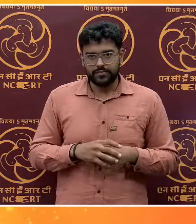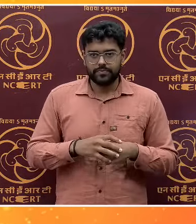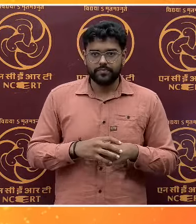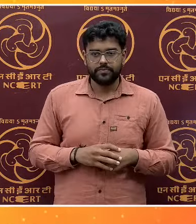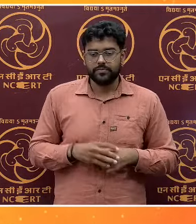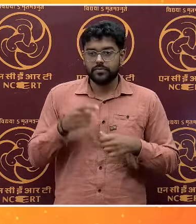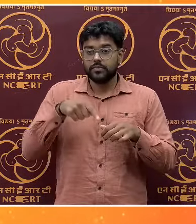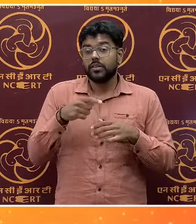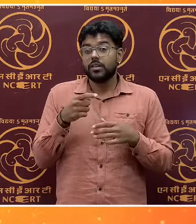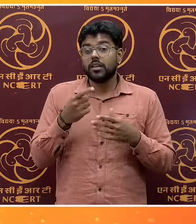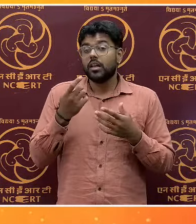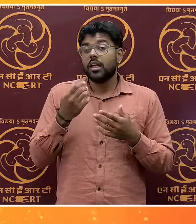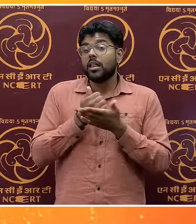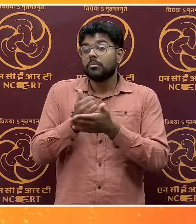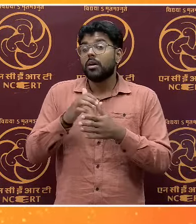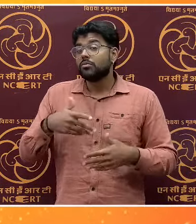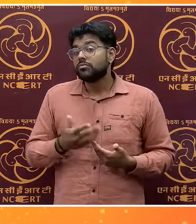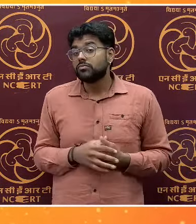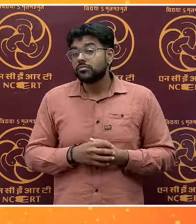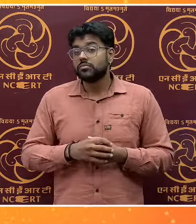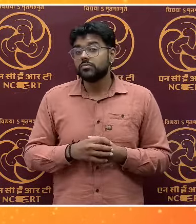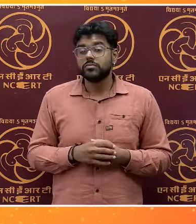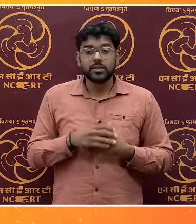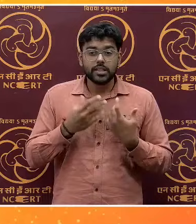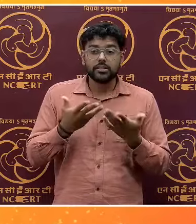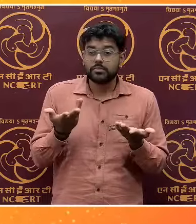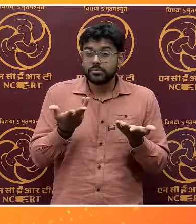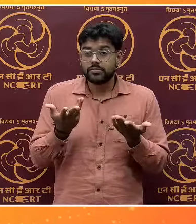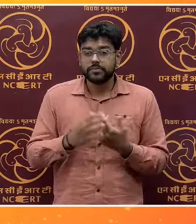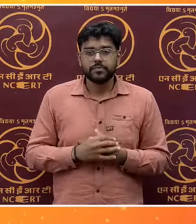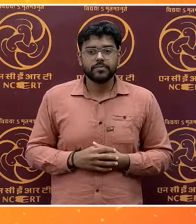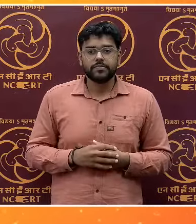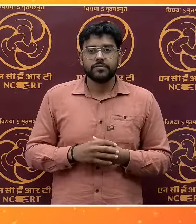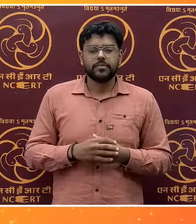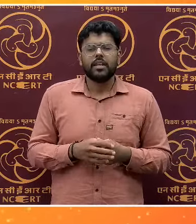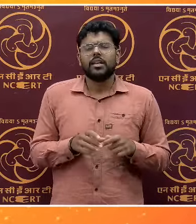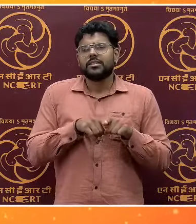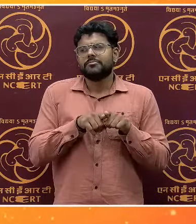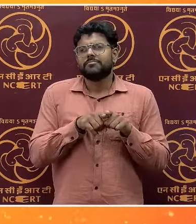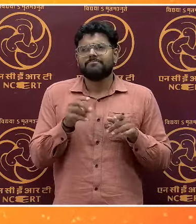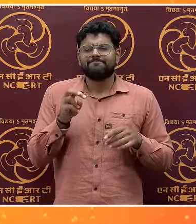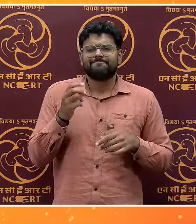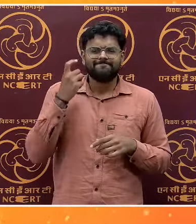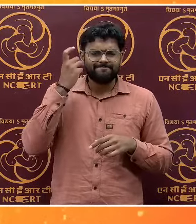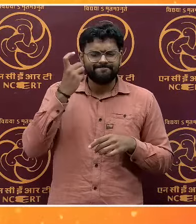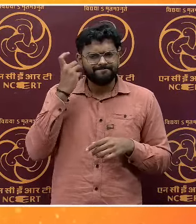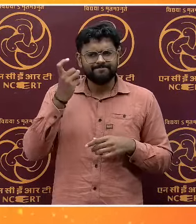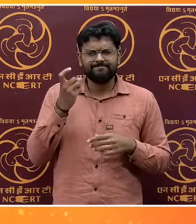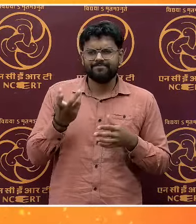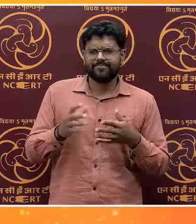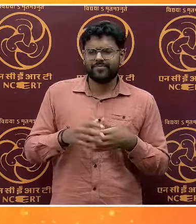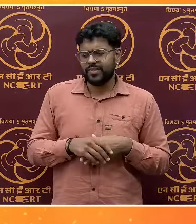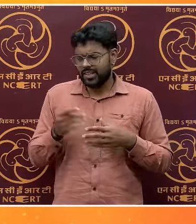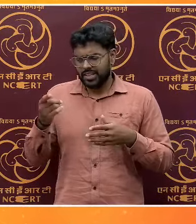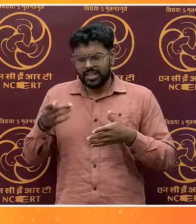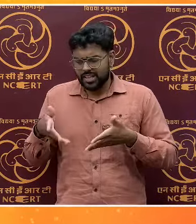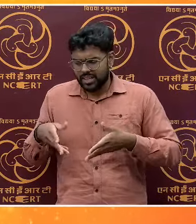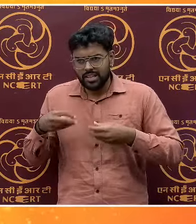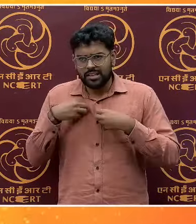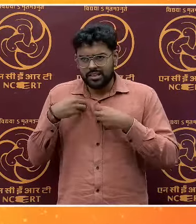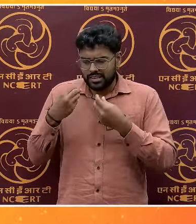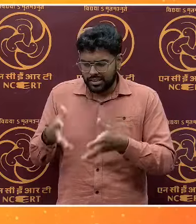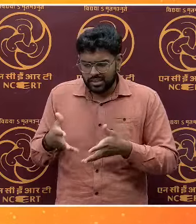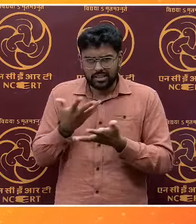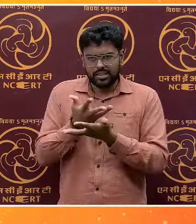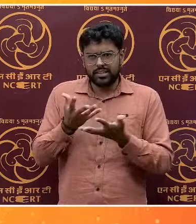woman in what sense? In any of the sense, like something she just left on floor Yeah, and she you dropped can, something